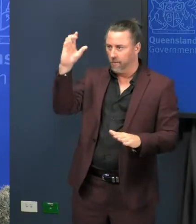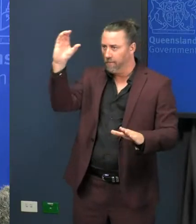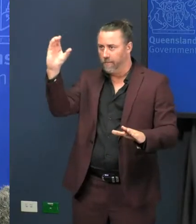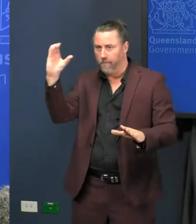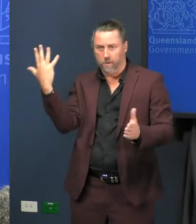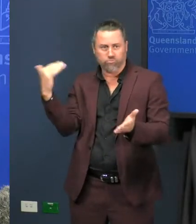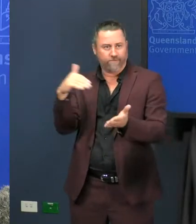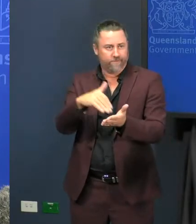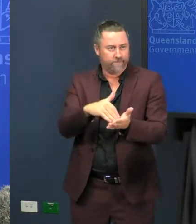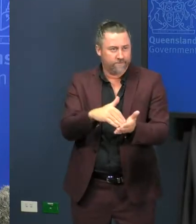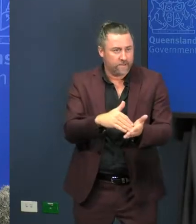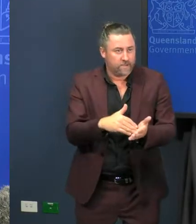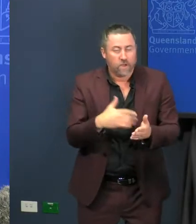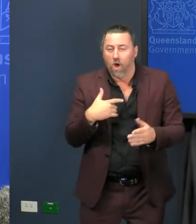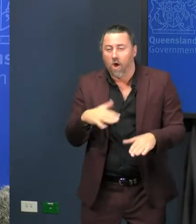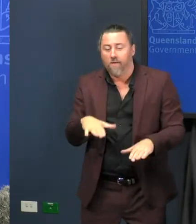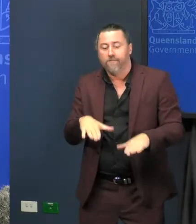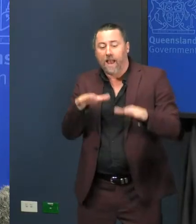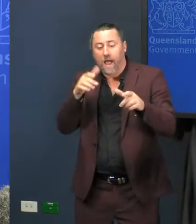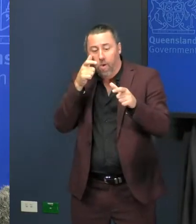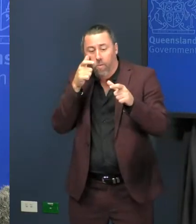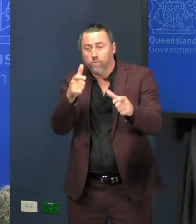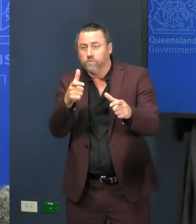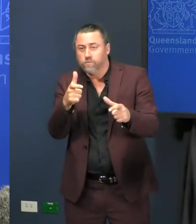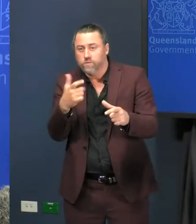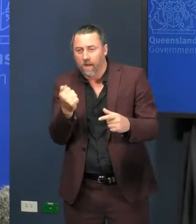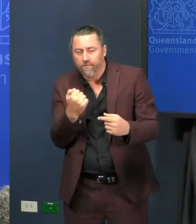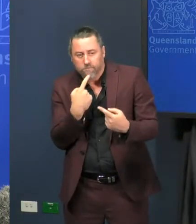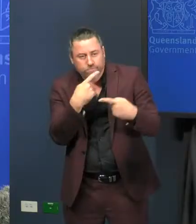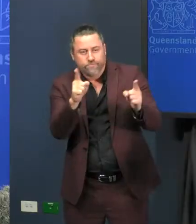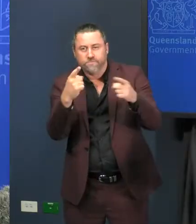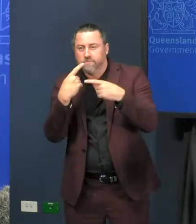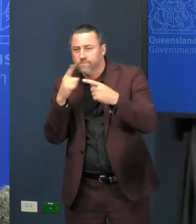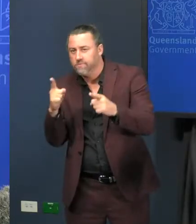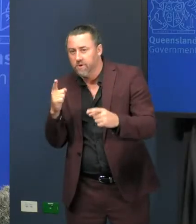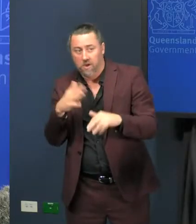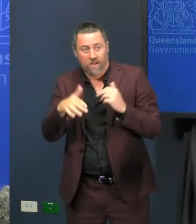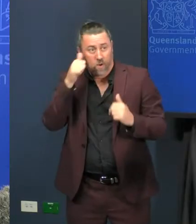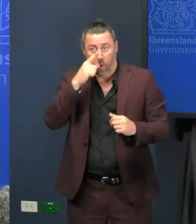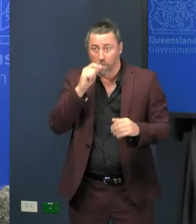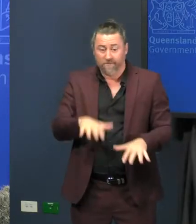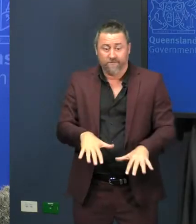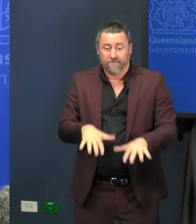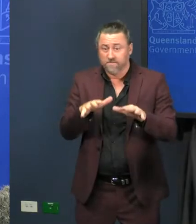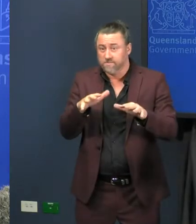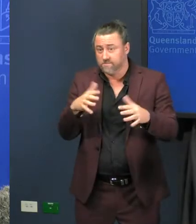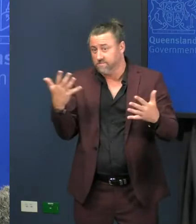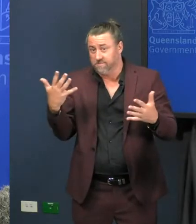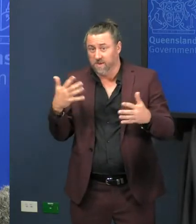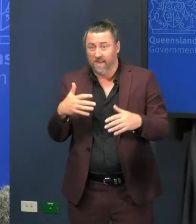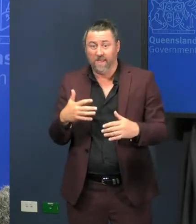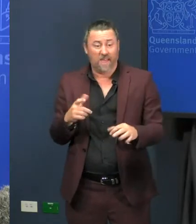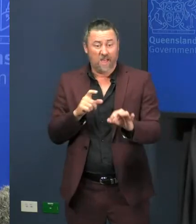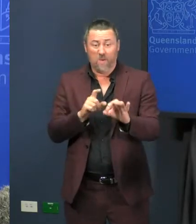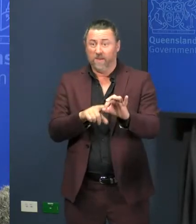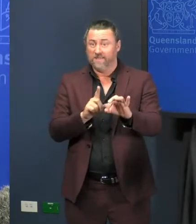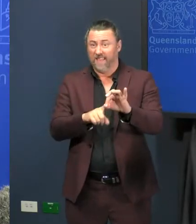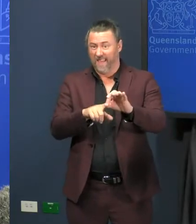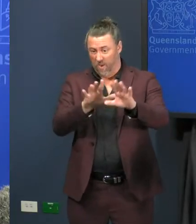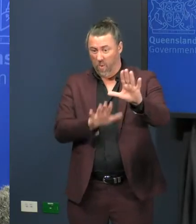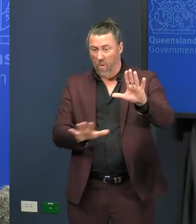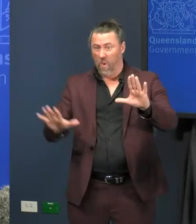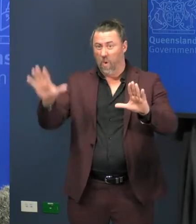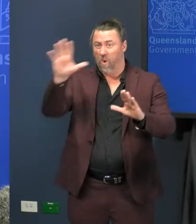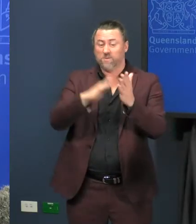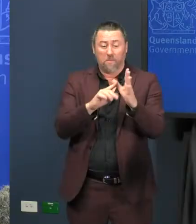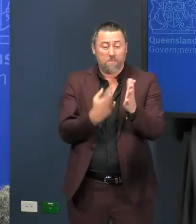Flood watches have been issued for widespread minor to major flooding across Queensland River catchments, including